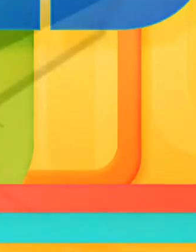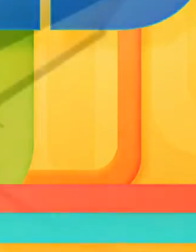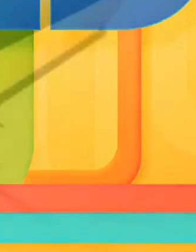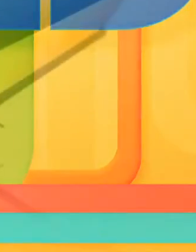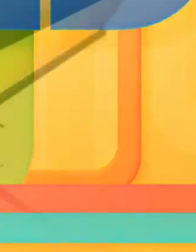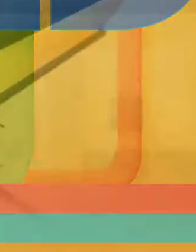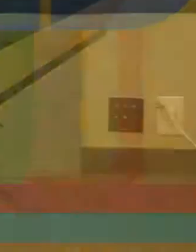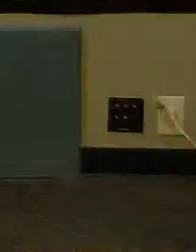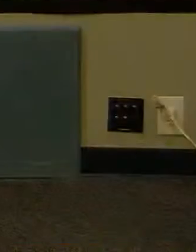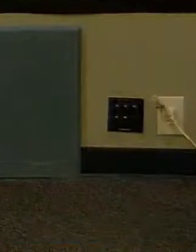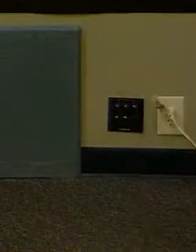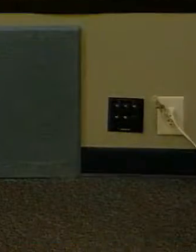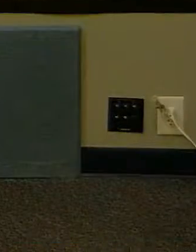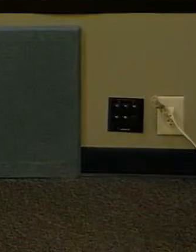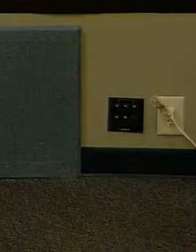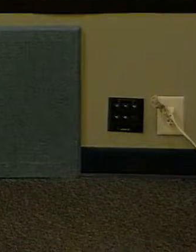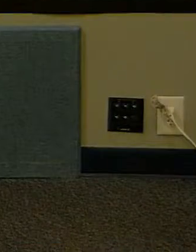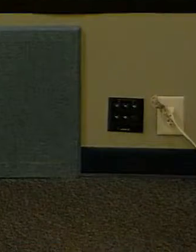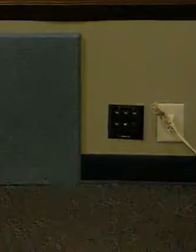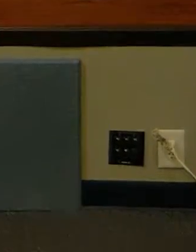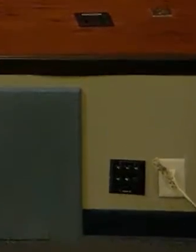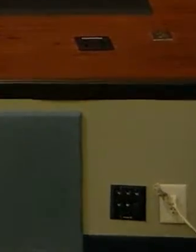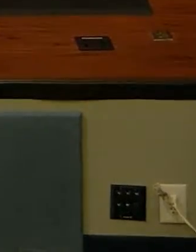Am I on John Ben? There we go. Good morning, everyone.